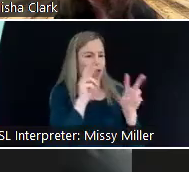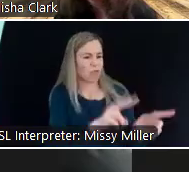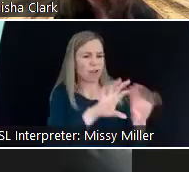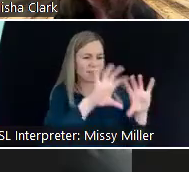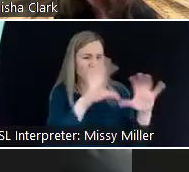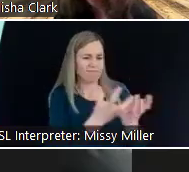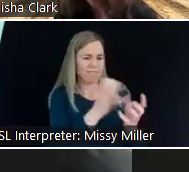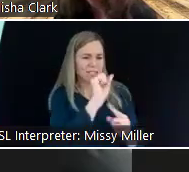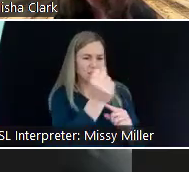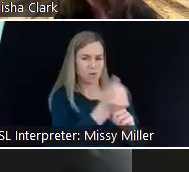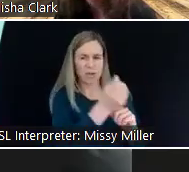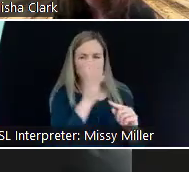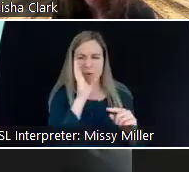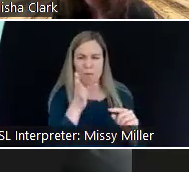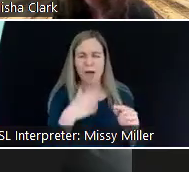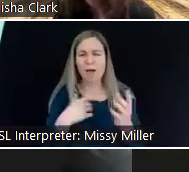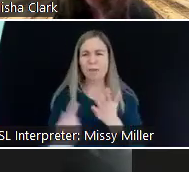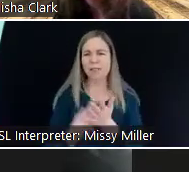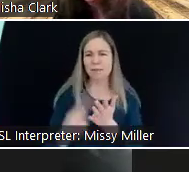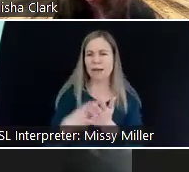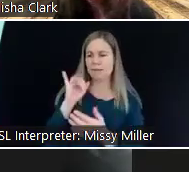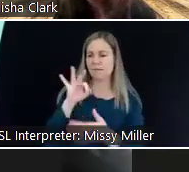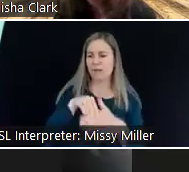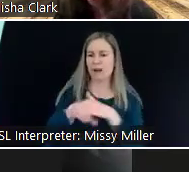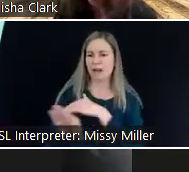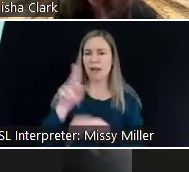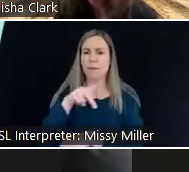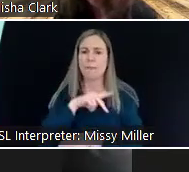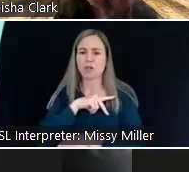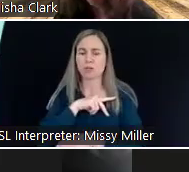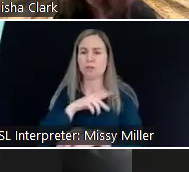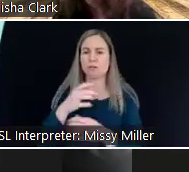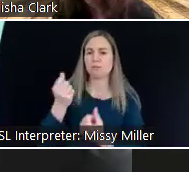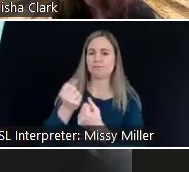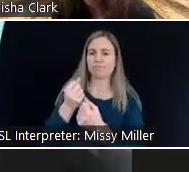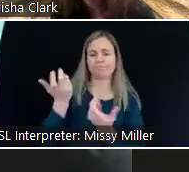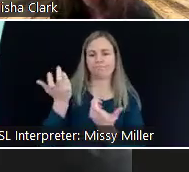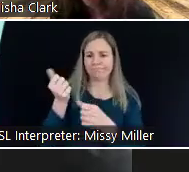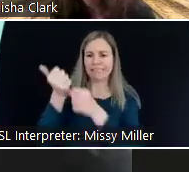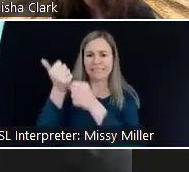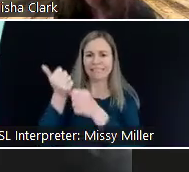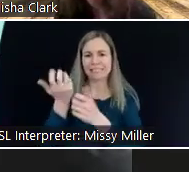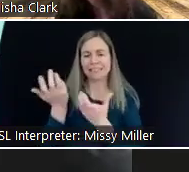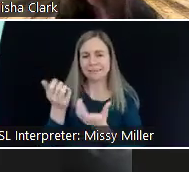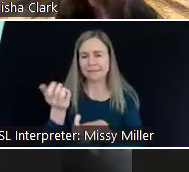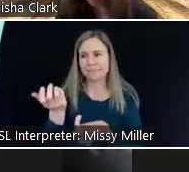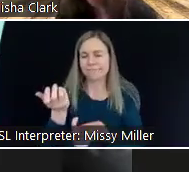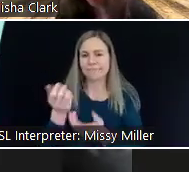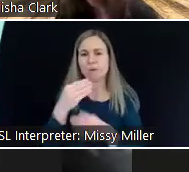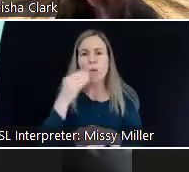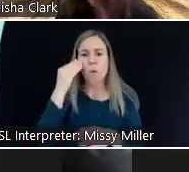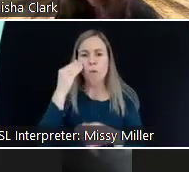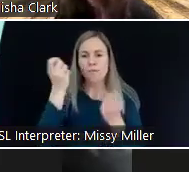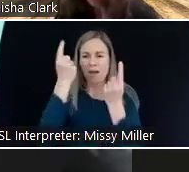sometimes, people are in personal assistance homes, but it's, depending on, because we don't pay for